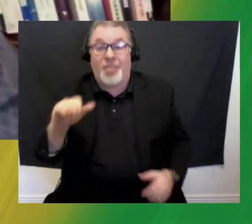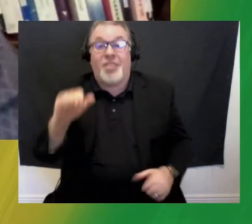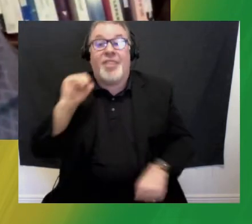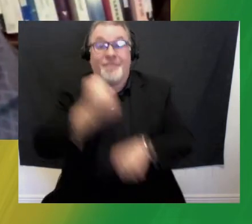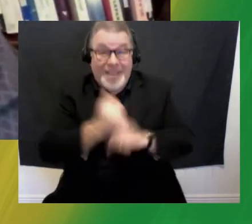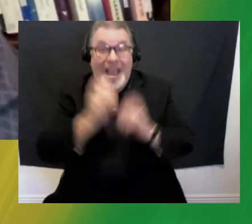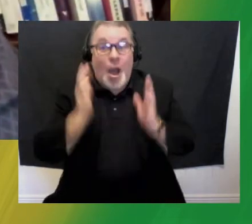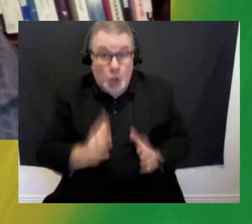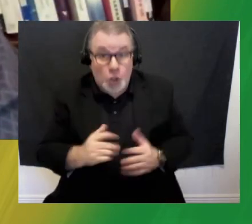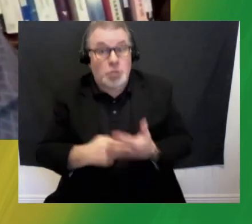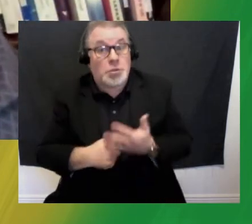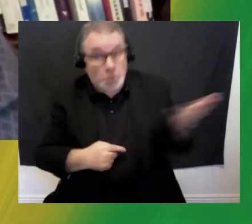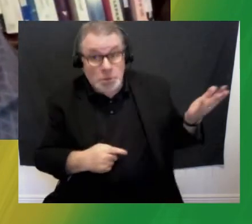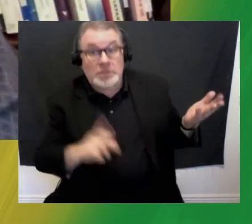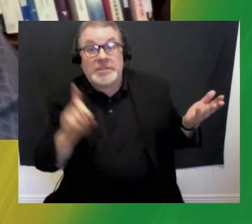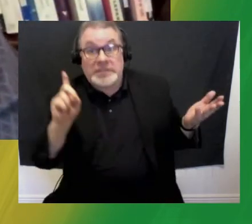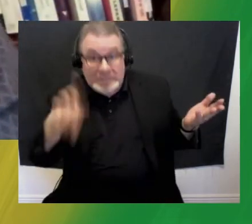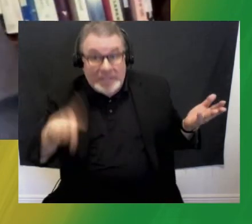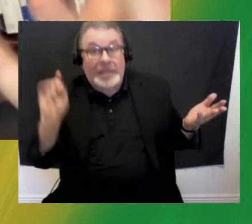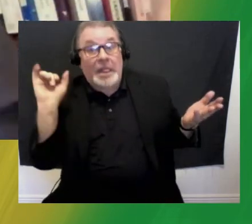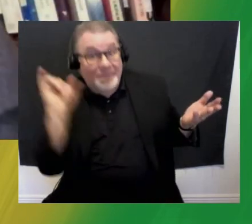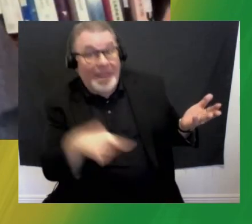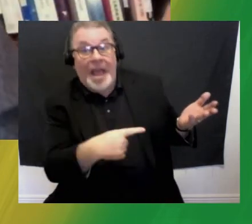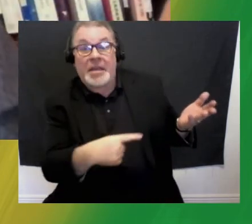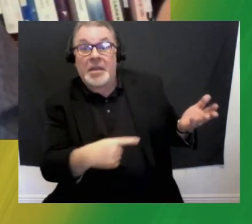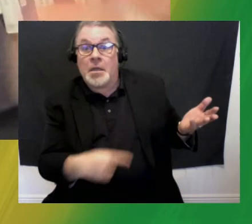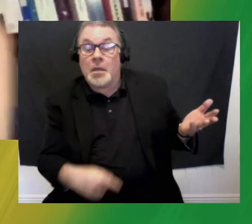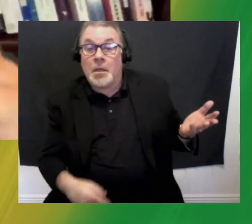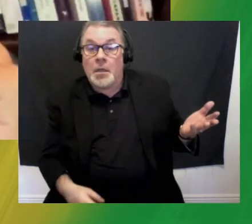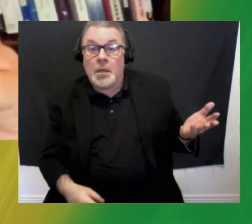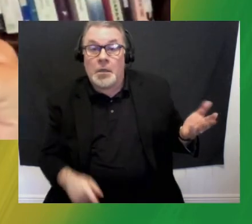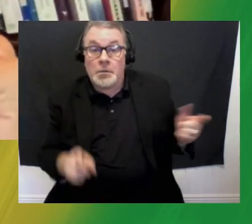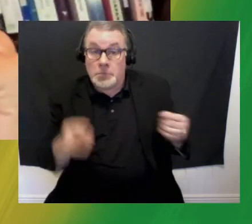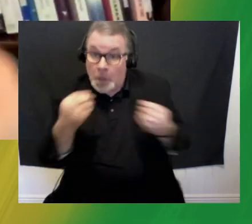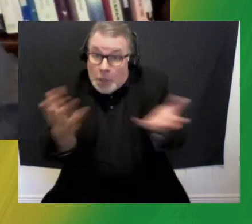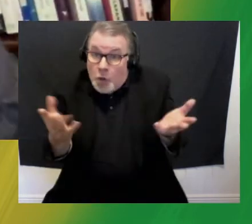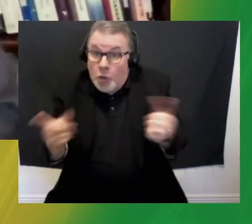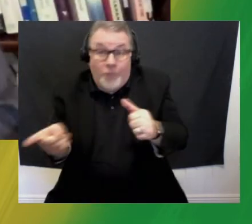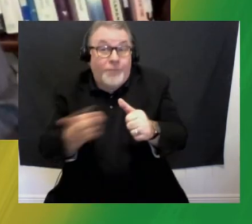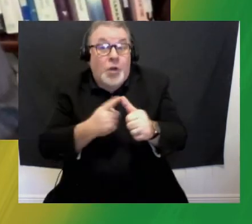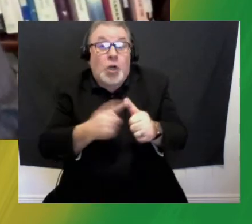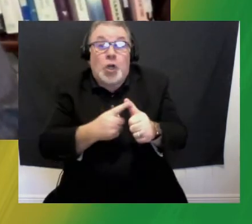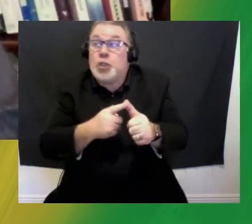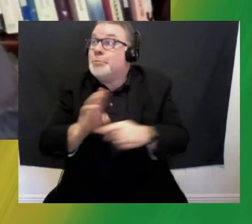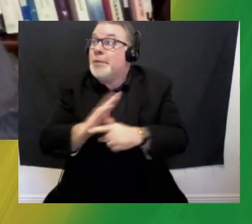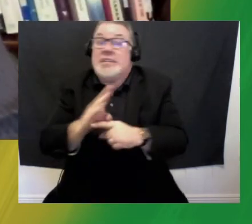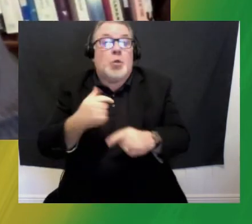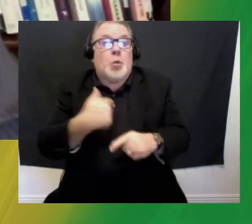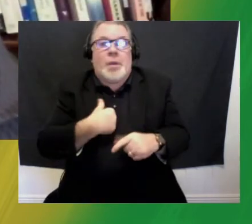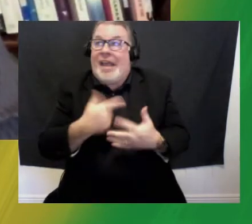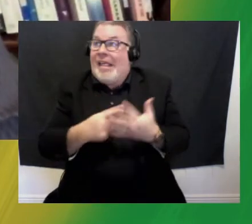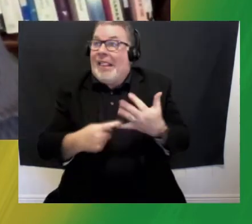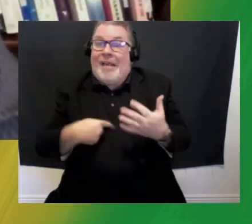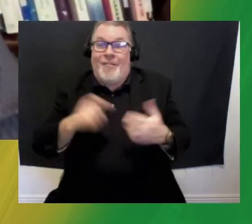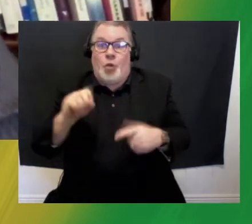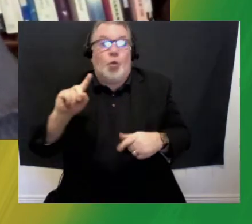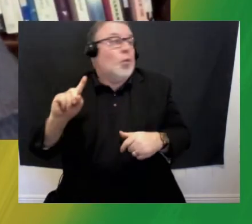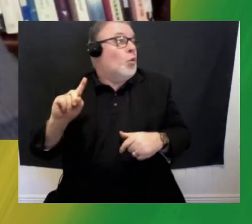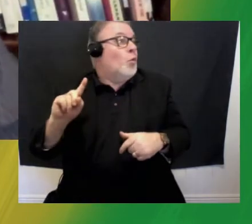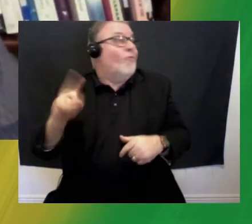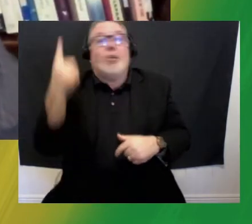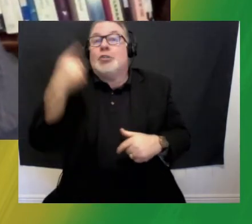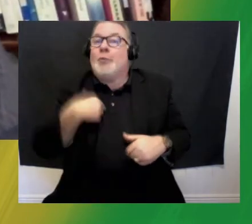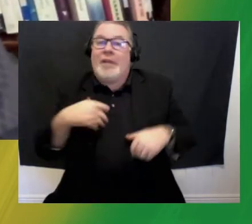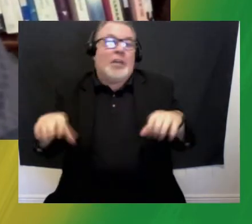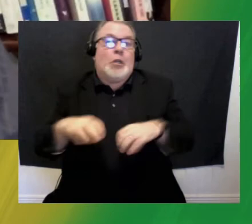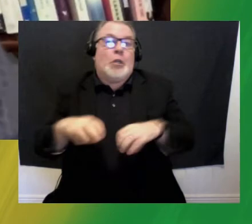that's what we did. That's what we're all about. Just so y'all know, first order of business, we got stuff to do. And the first thing we're going to do is make